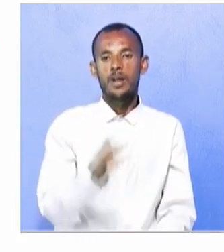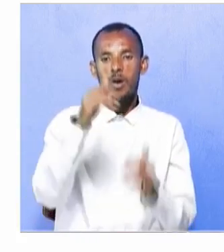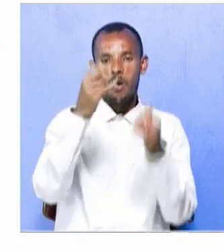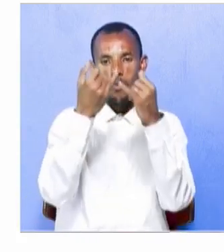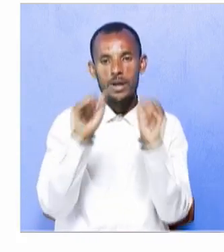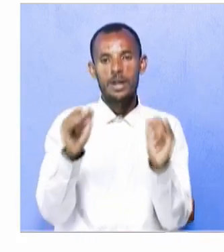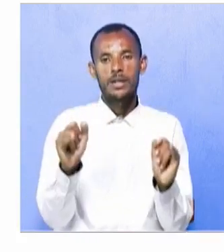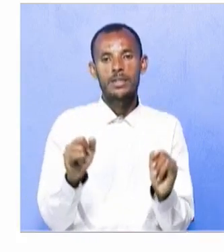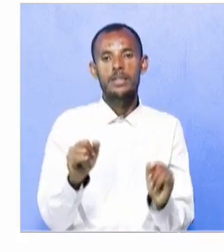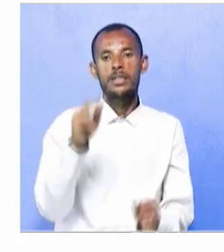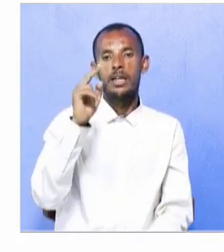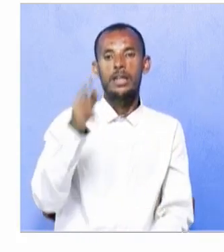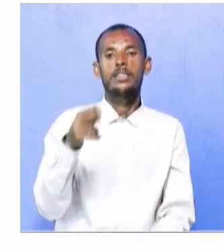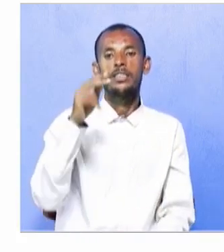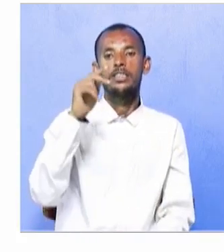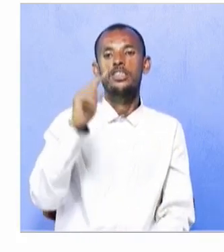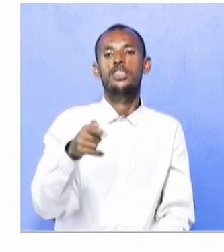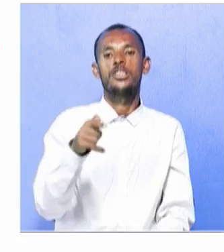over HG,